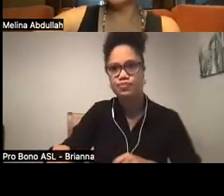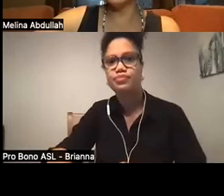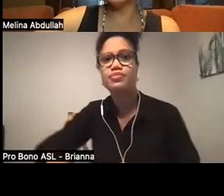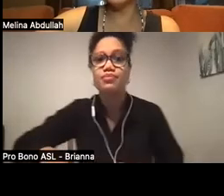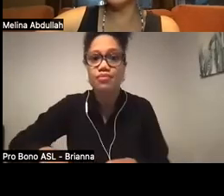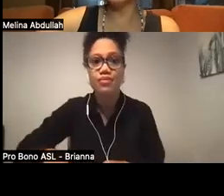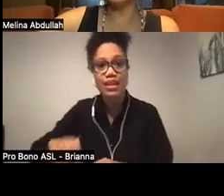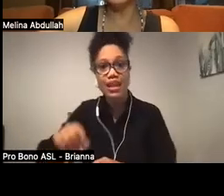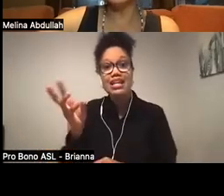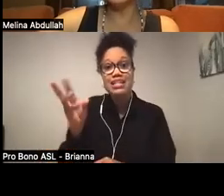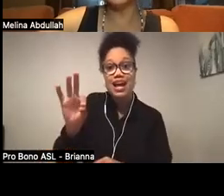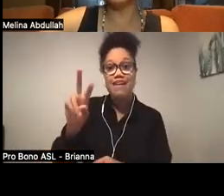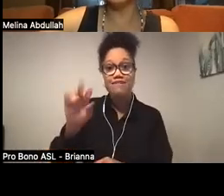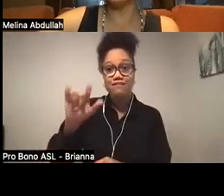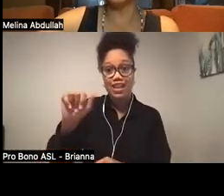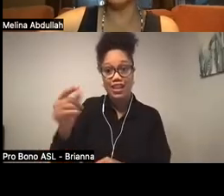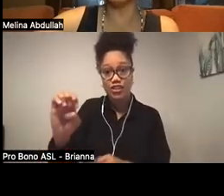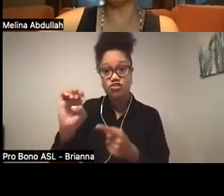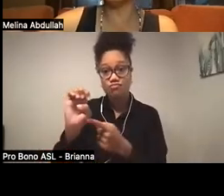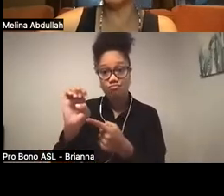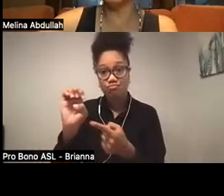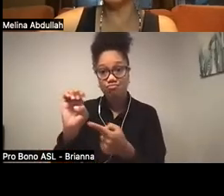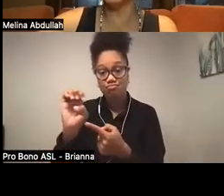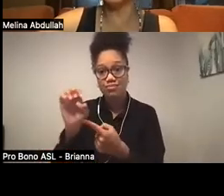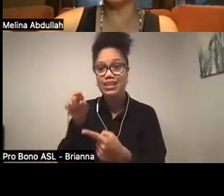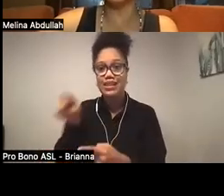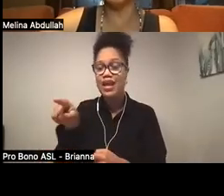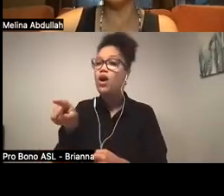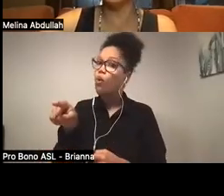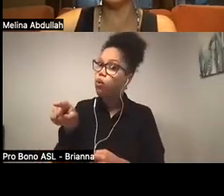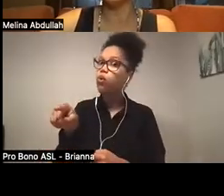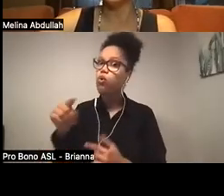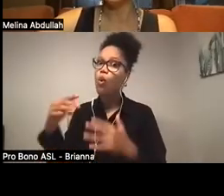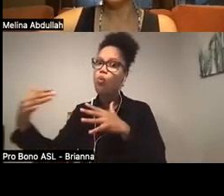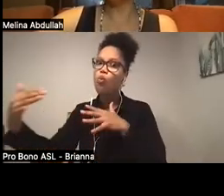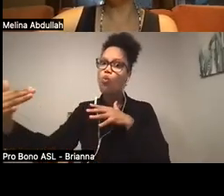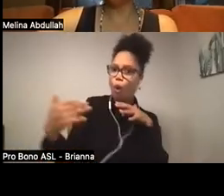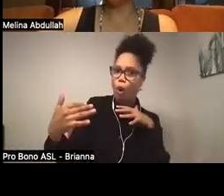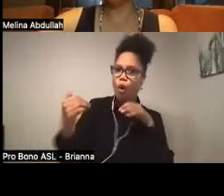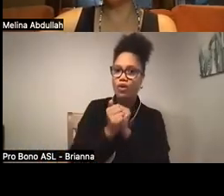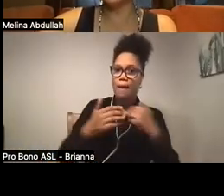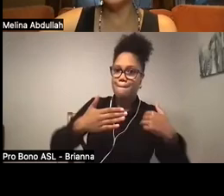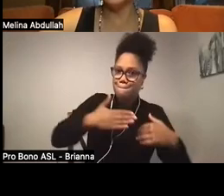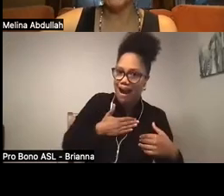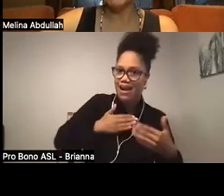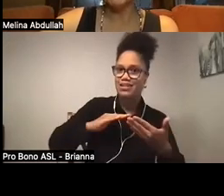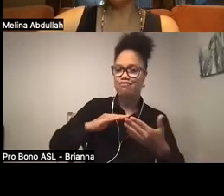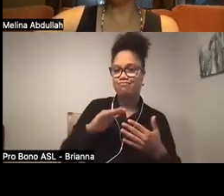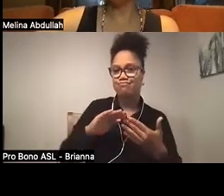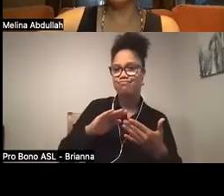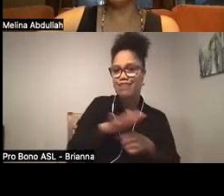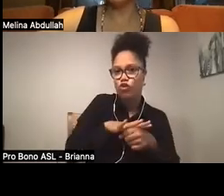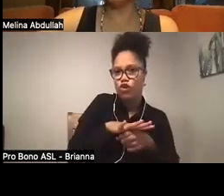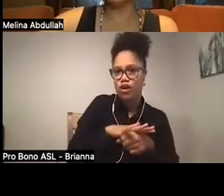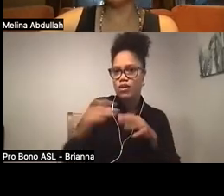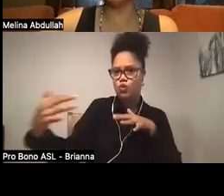69th Village, the kids from 69th Village were always at war with the kids from Funktown. And so my senior year, there were